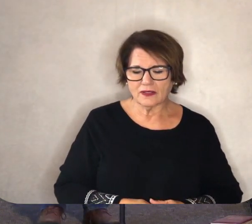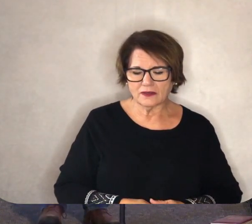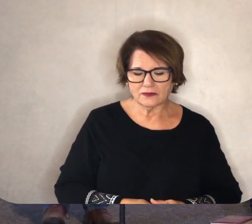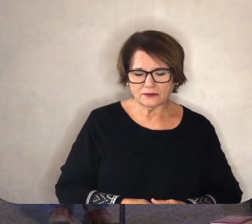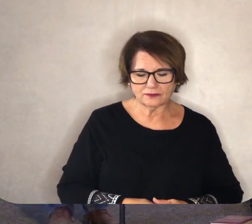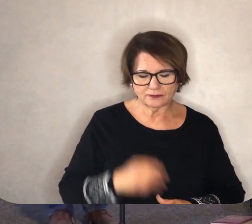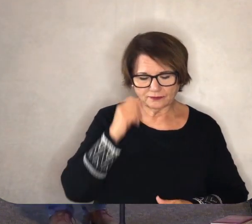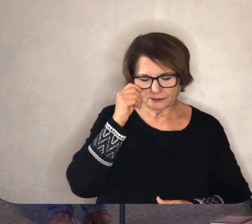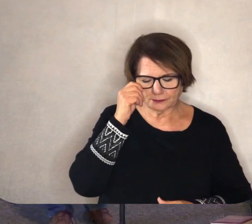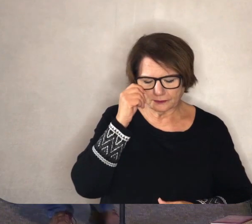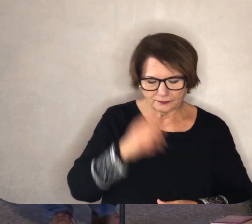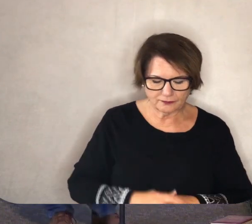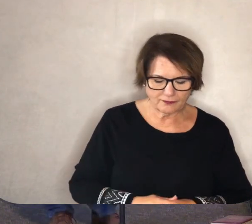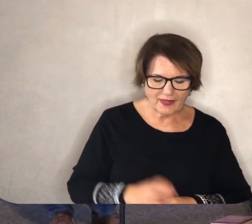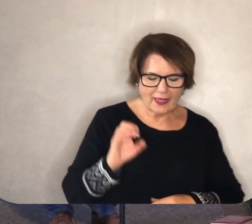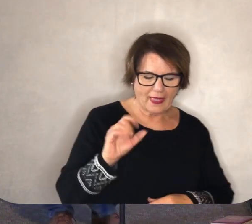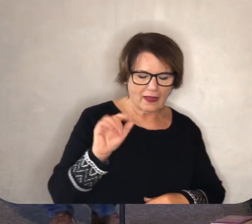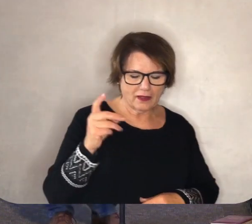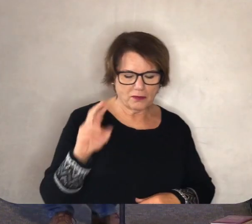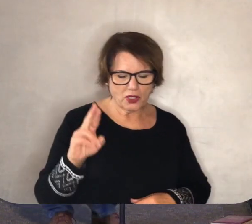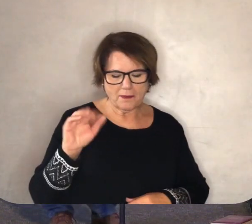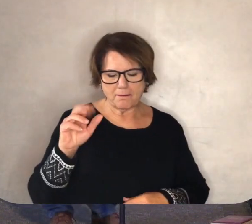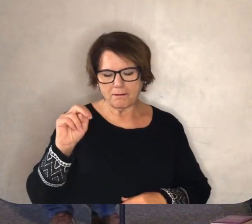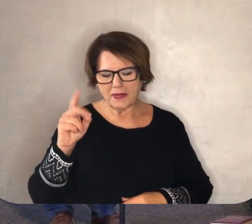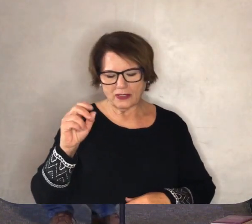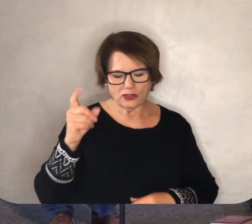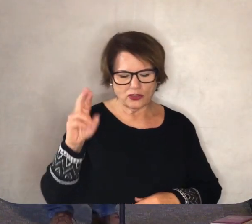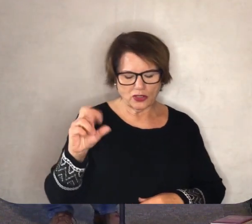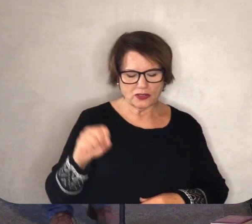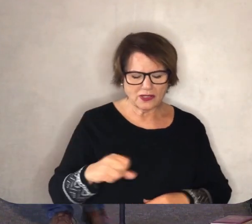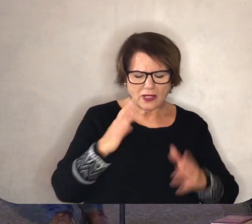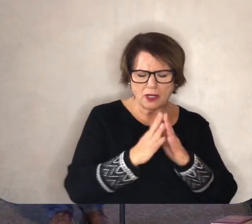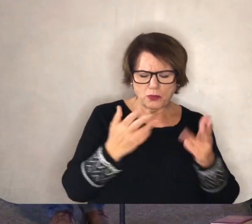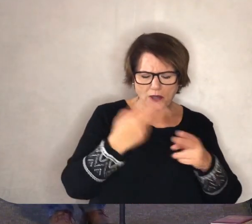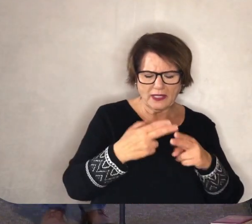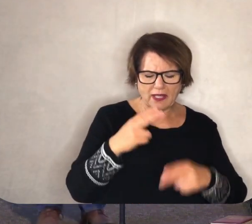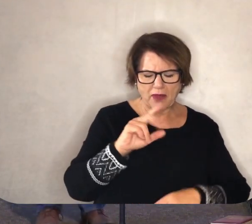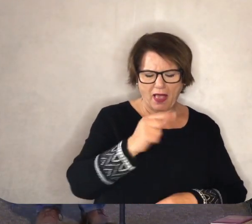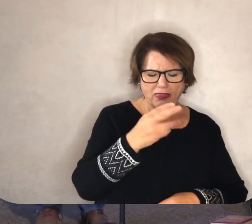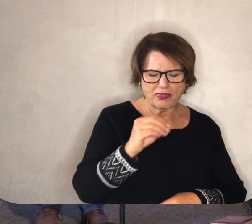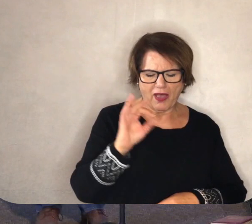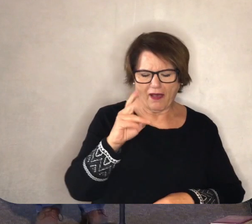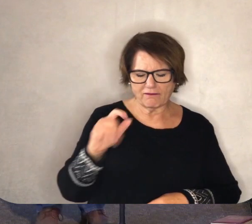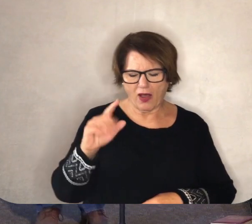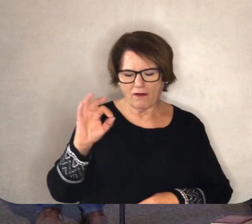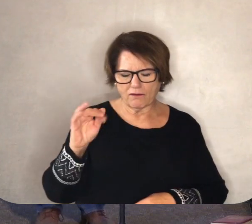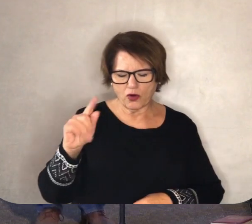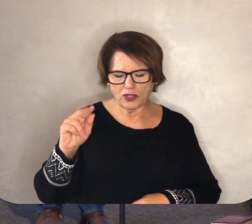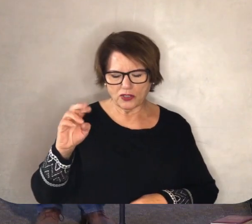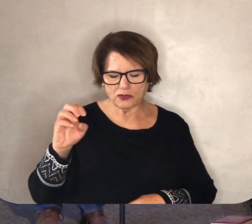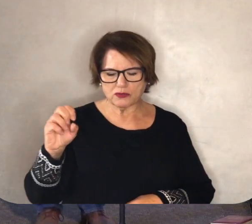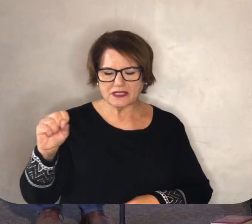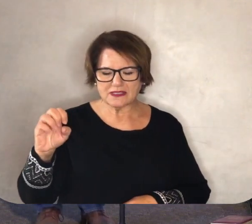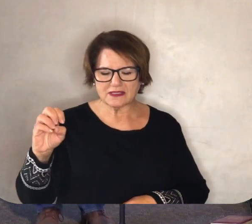In Elmer Bettinger's book, The Fall of Fortresses, he describes a World War II bombing run over the